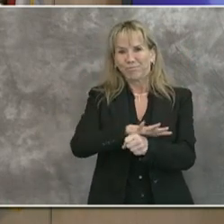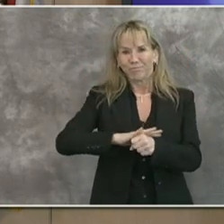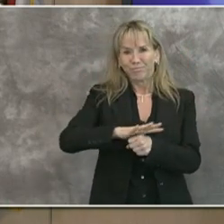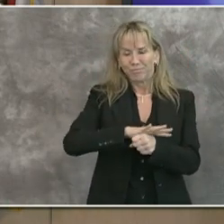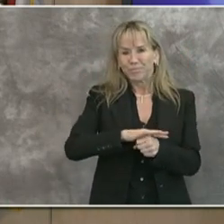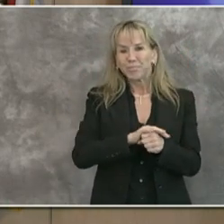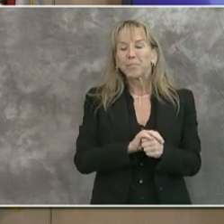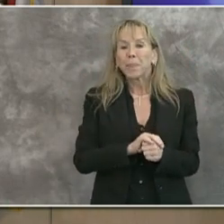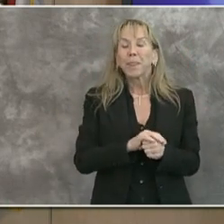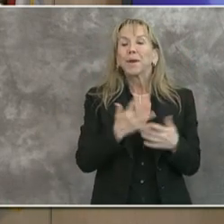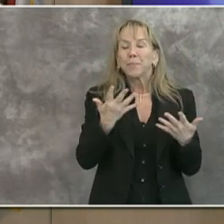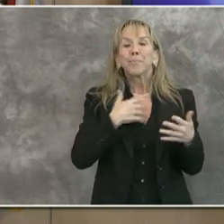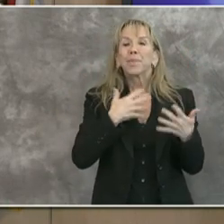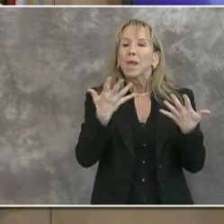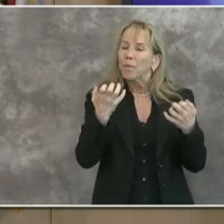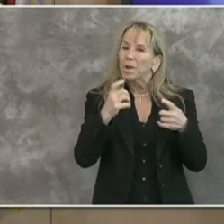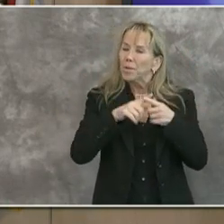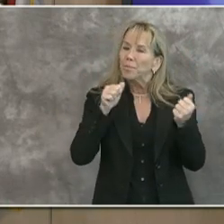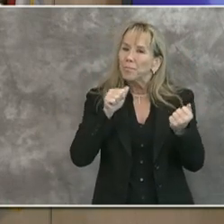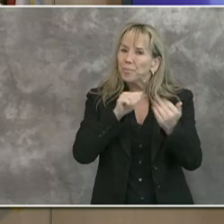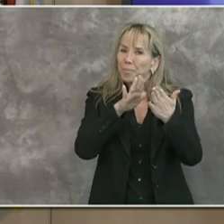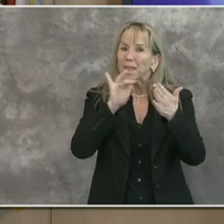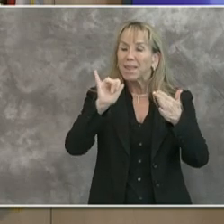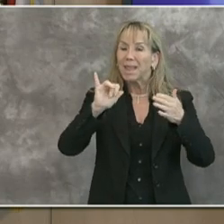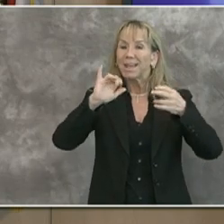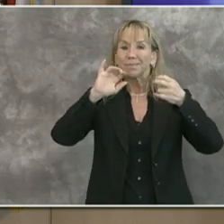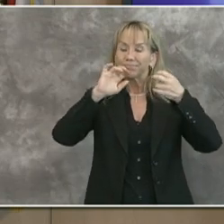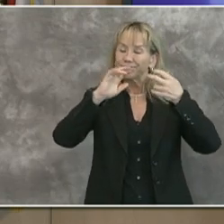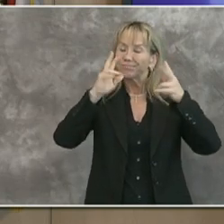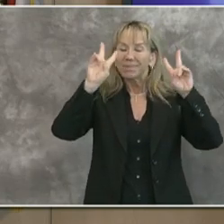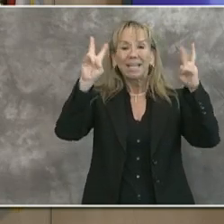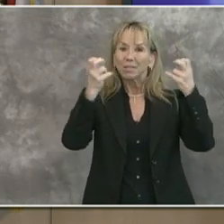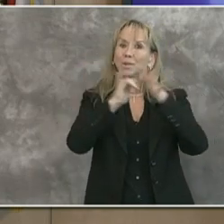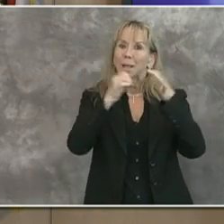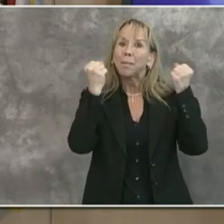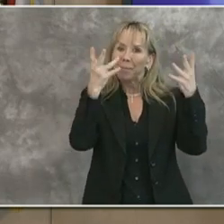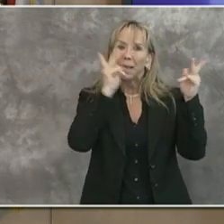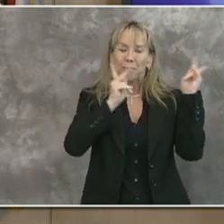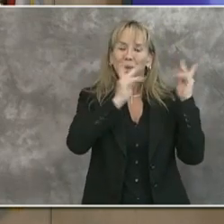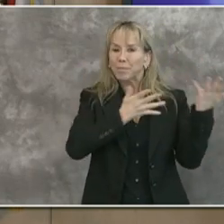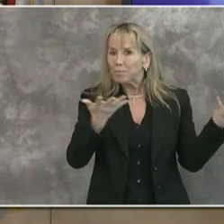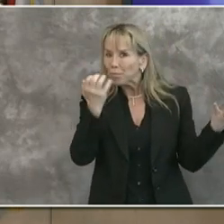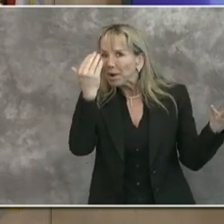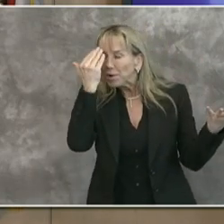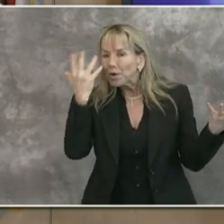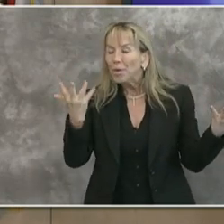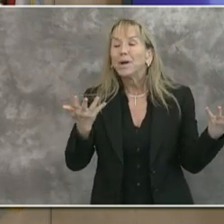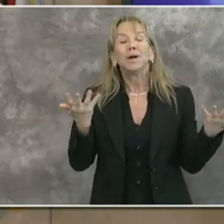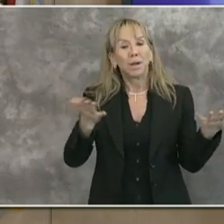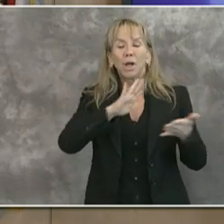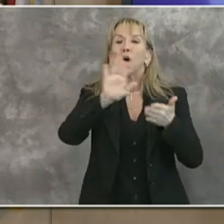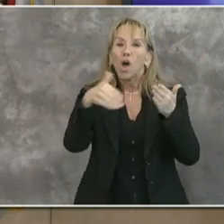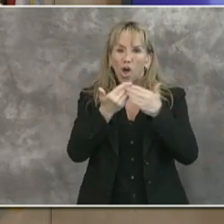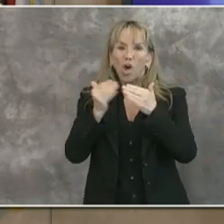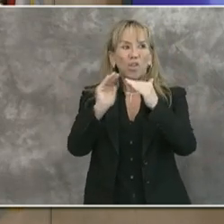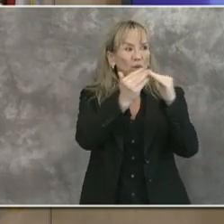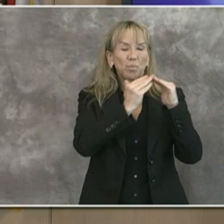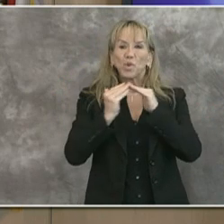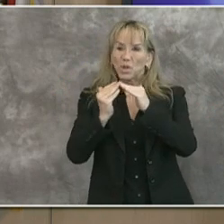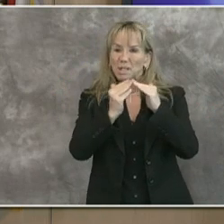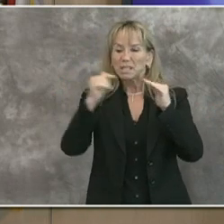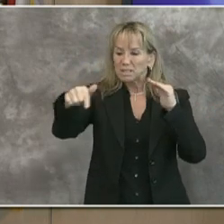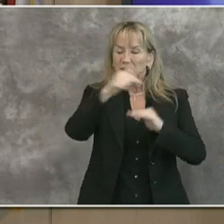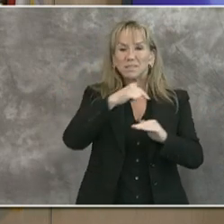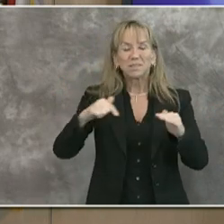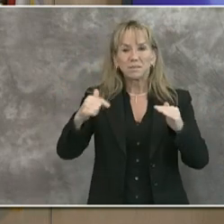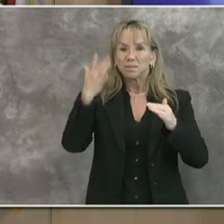not briefly address the issue that is top of mind for so many San Diegans, and that is that all of our communities have been hurting due